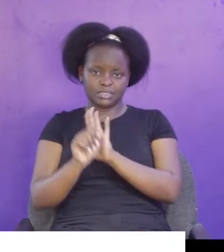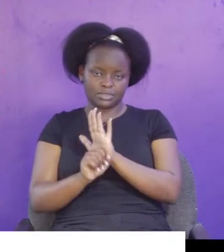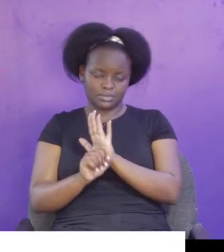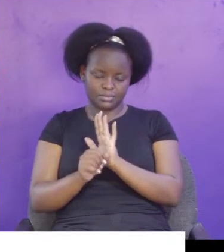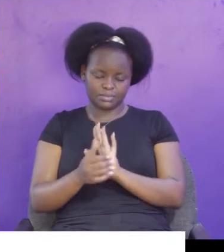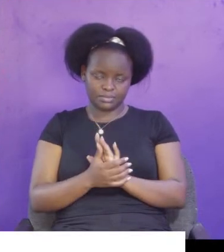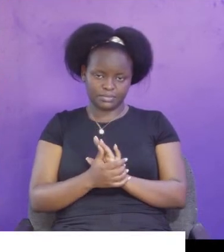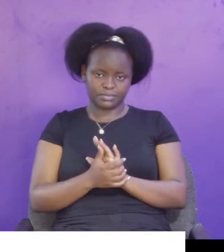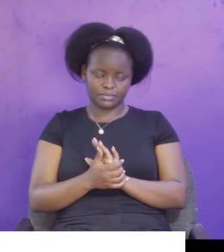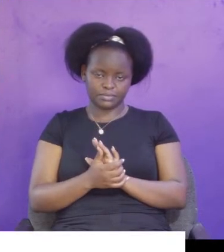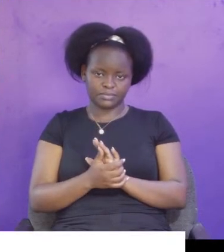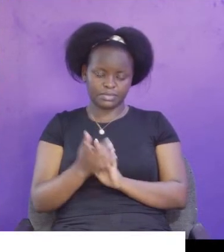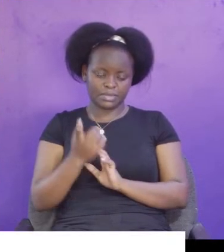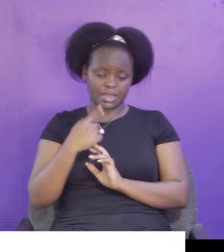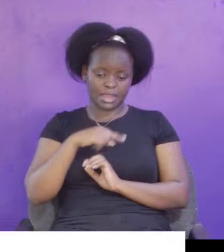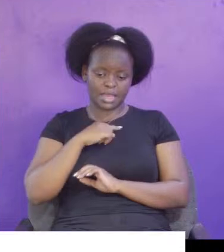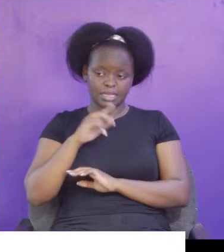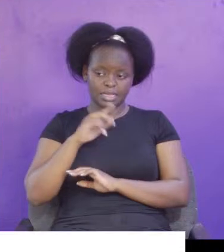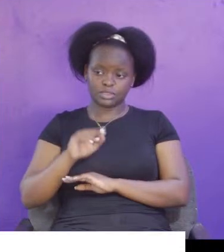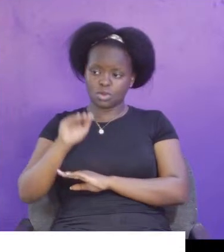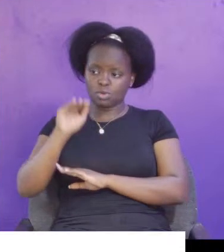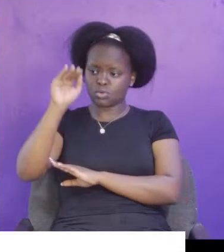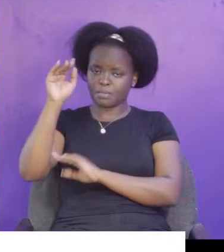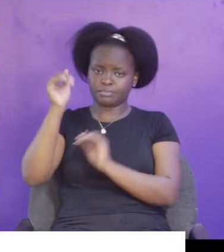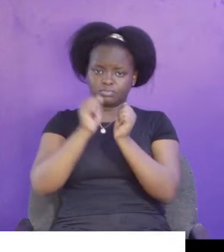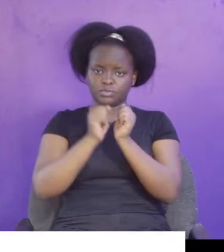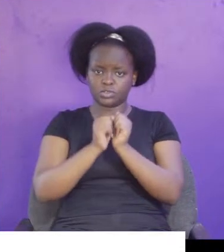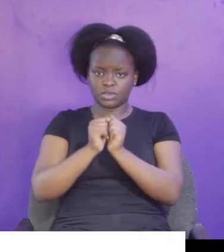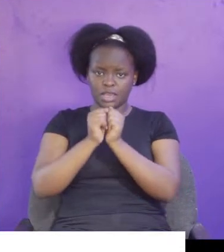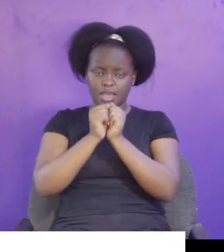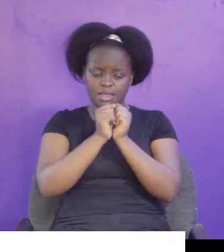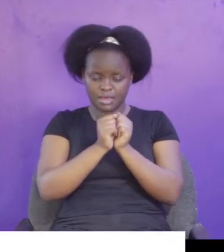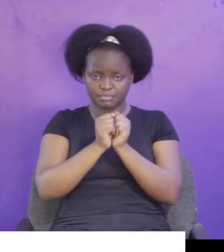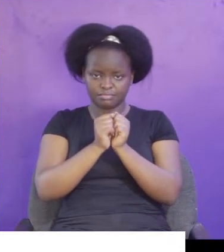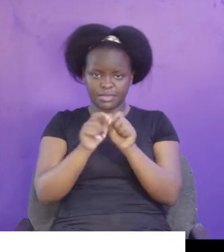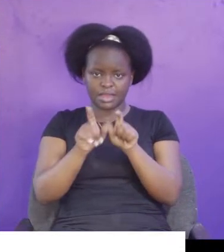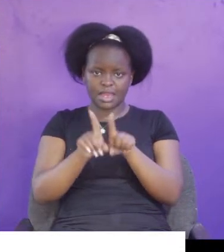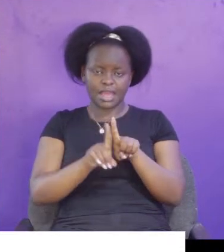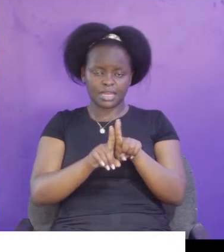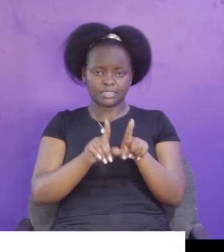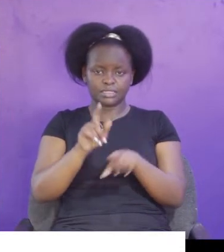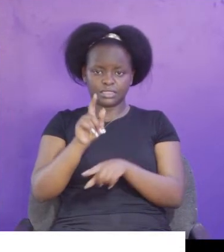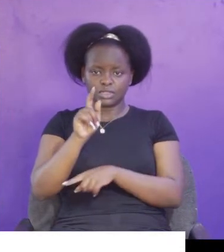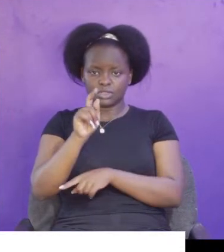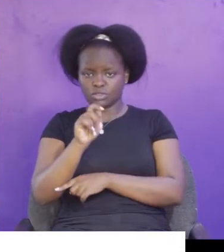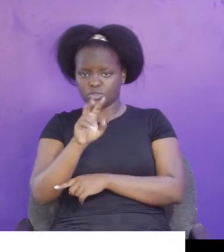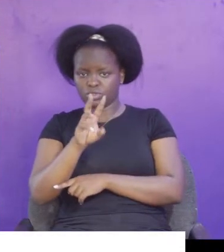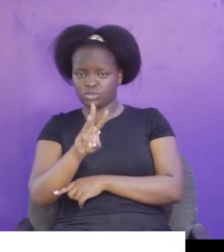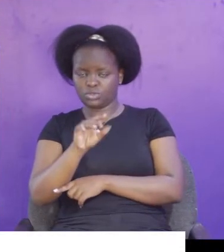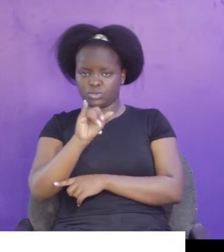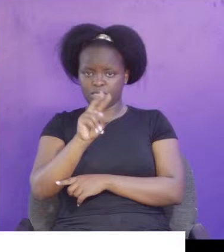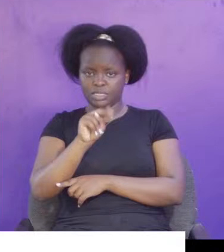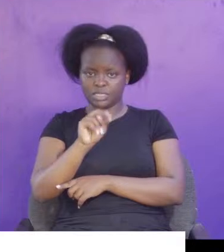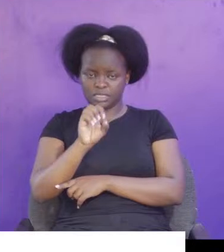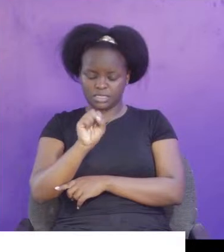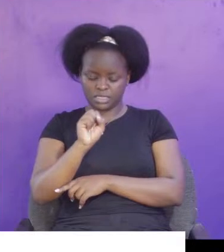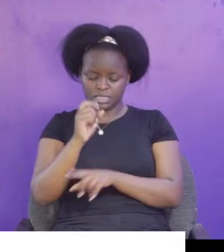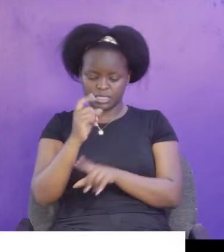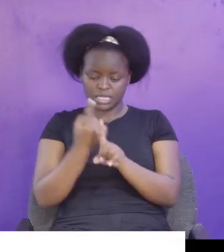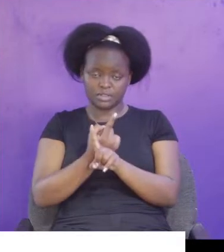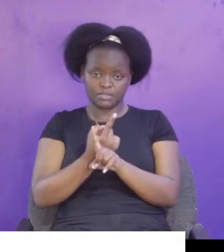We grew up together more or less as twins, because the difference between